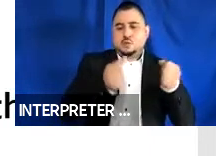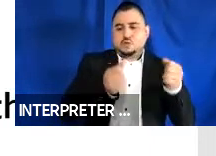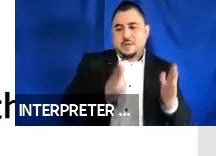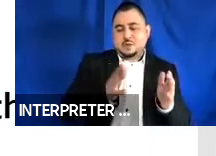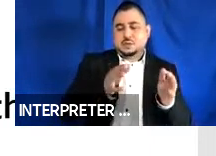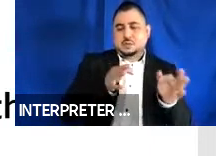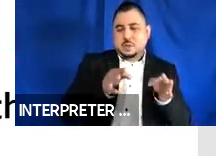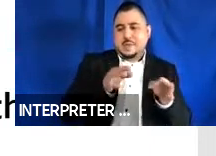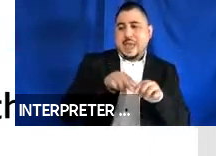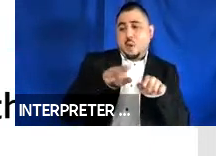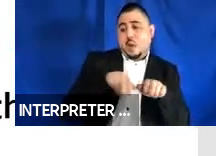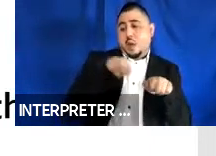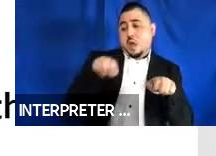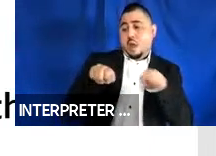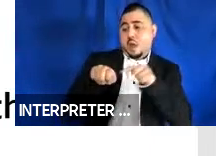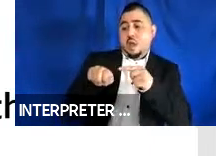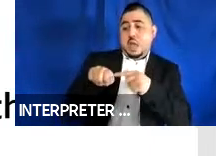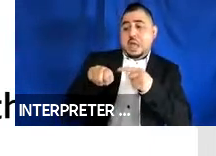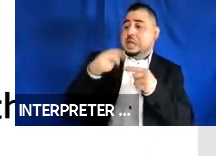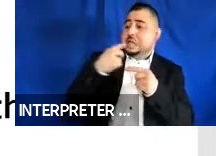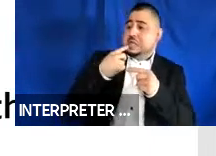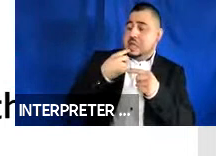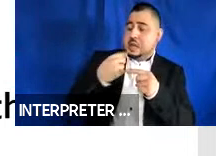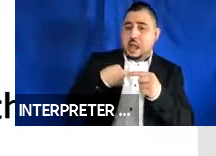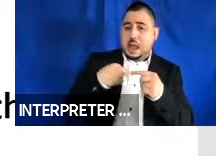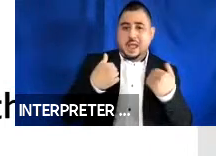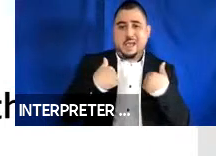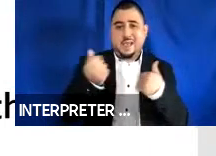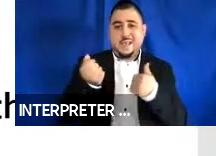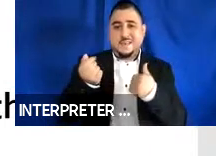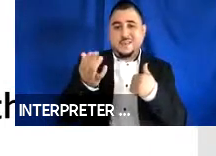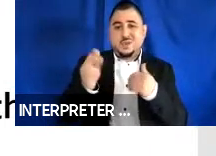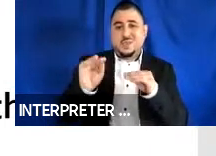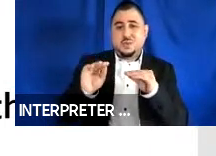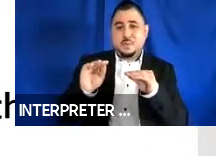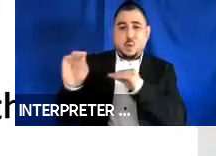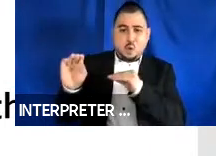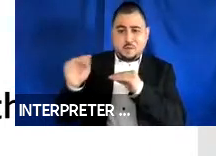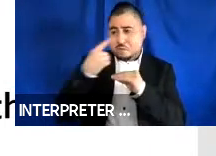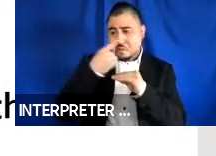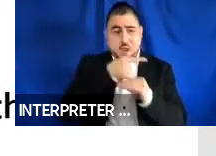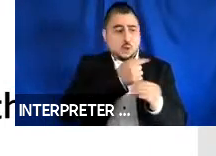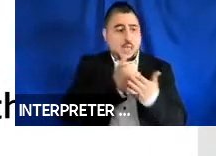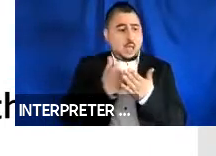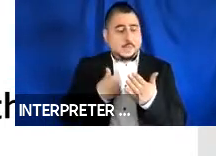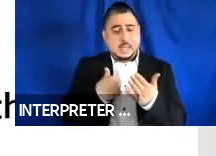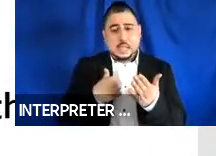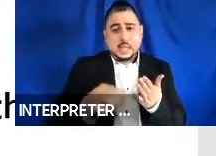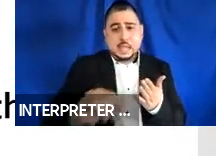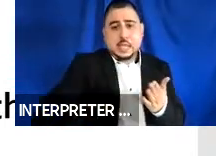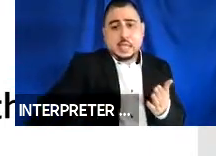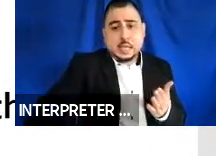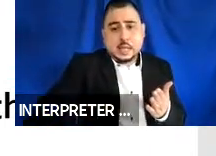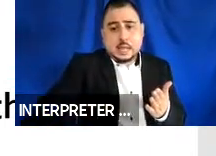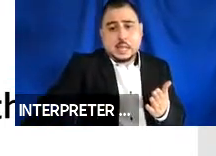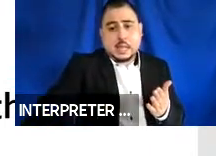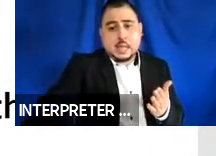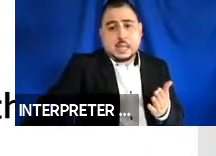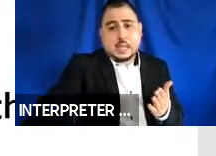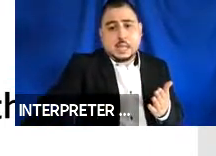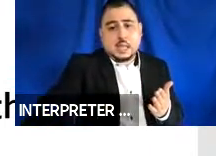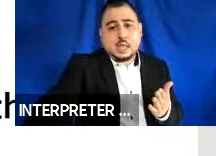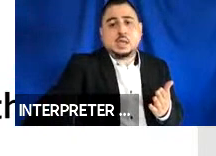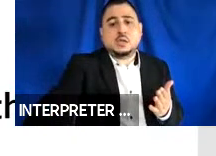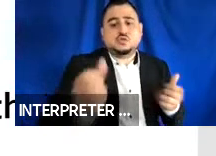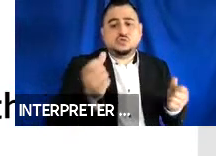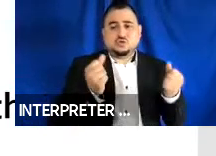a passenger said, I've got a few things to move, would you mind helping me? The driver then grabs the